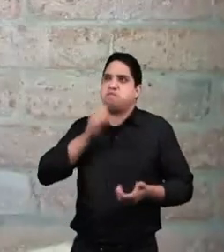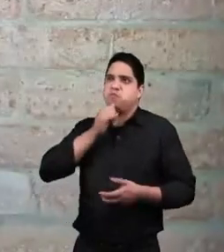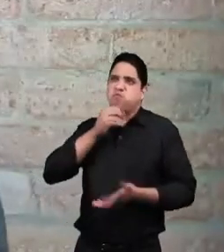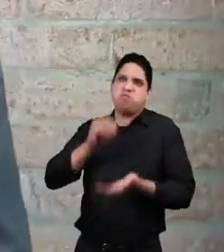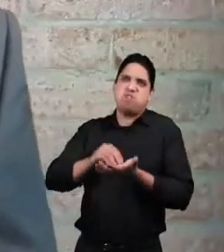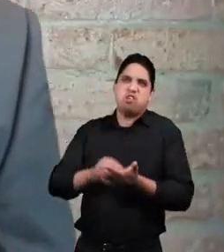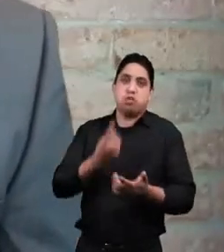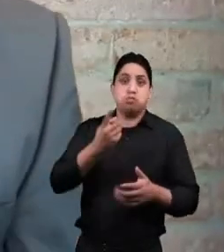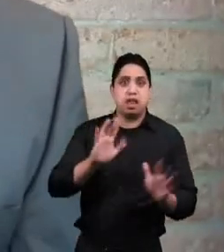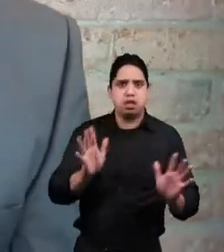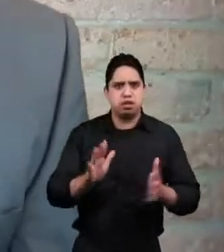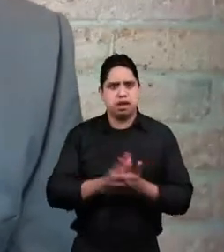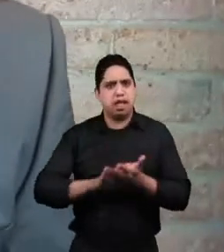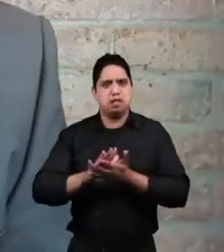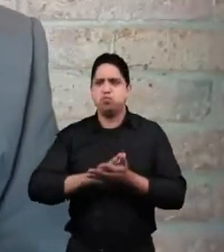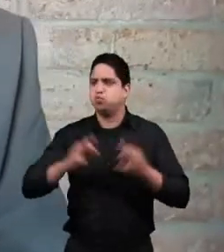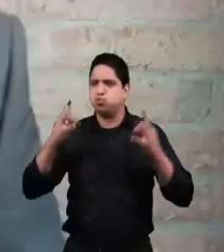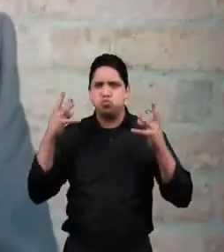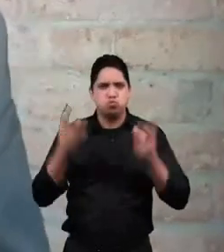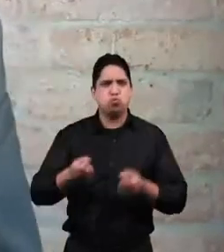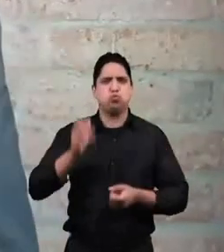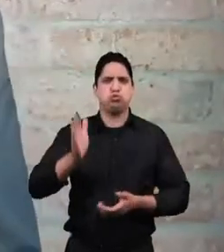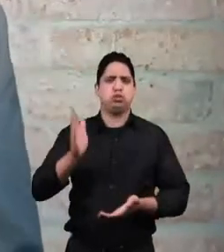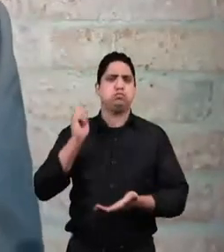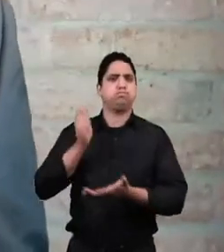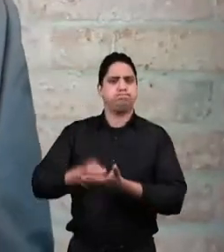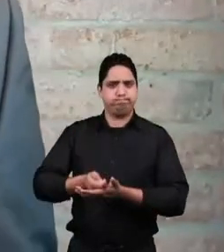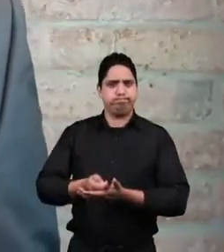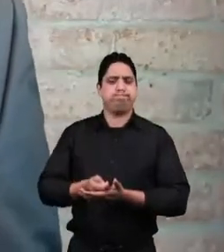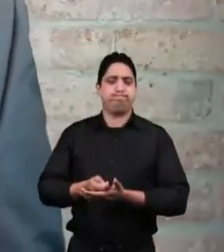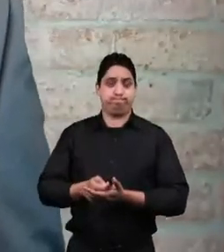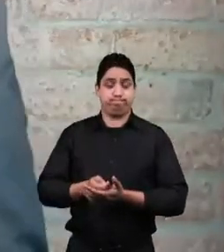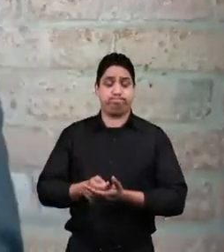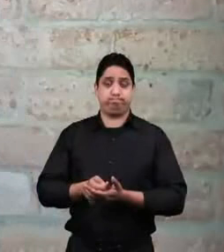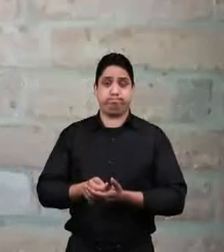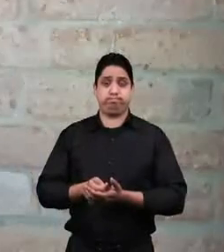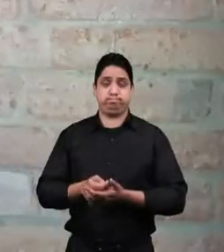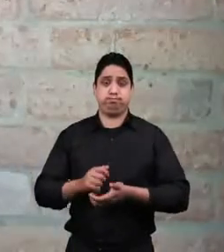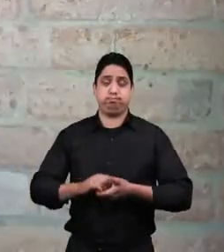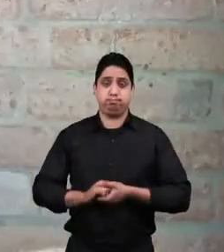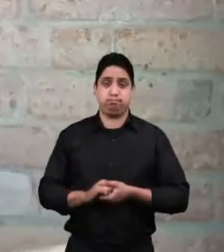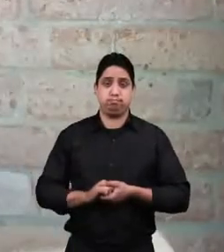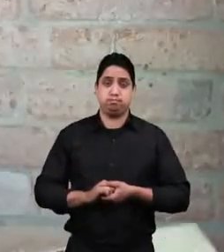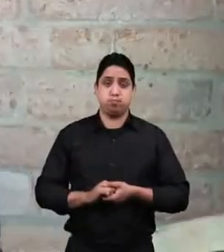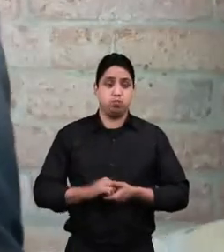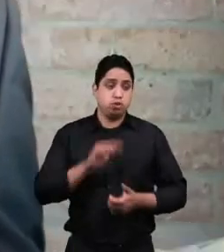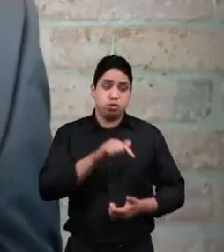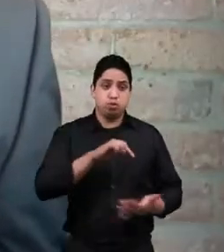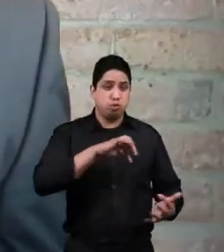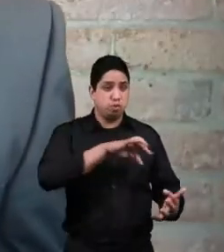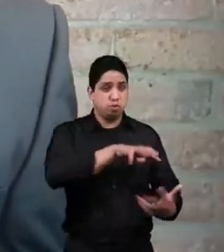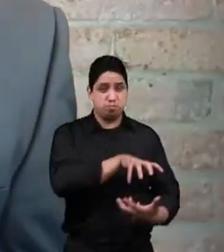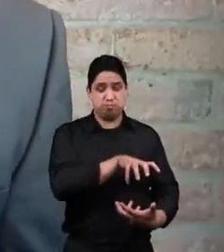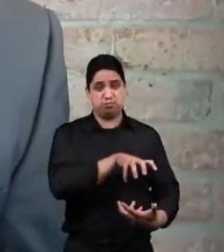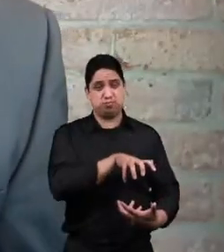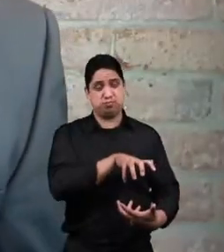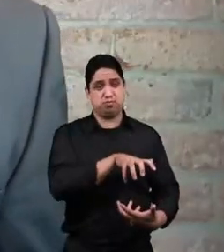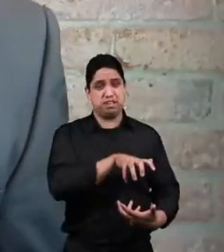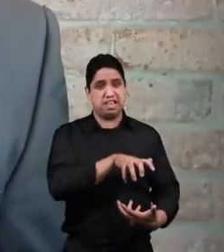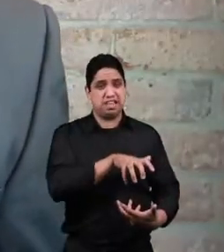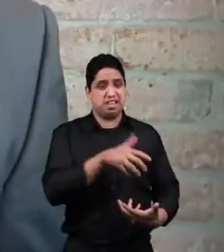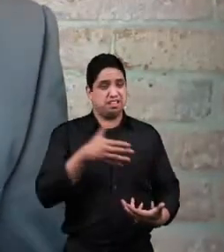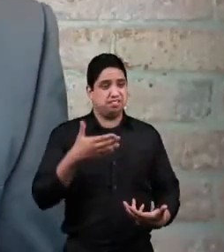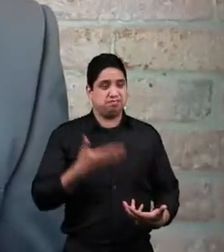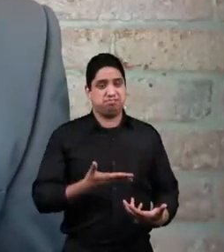rapture, that needs to happen. Absolutely not. All of them have been completed. The